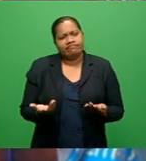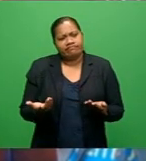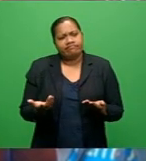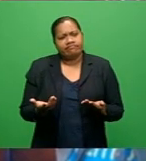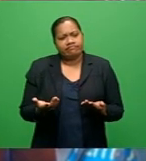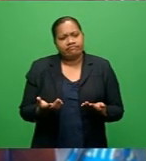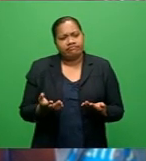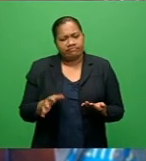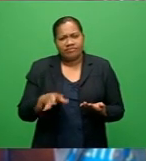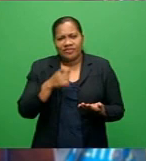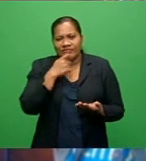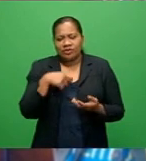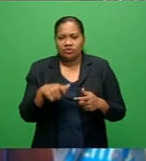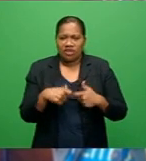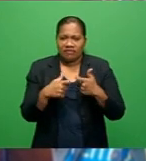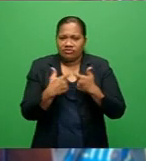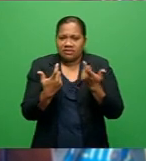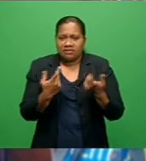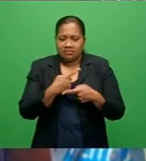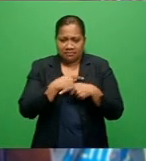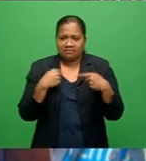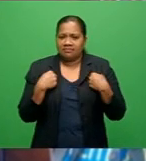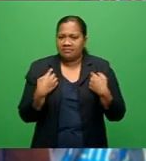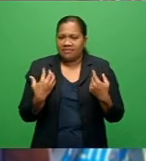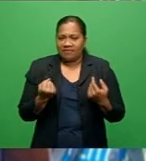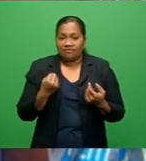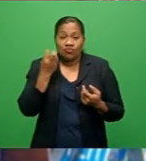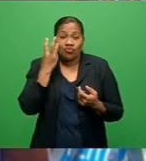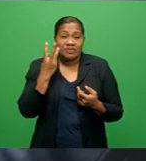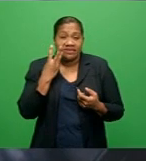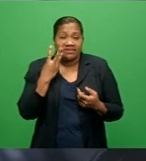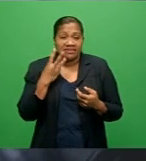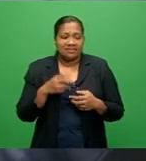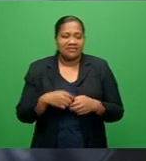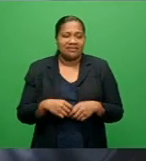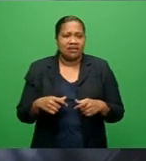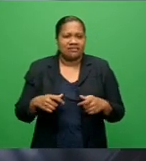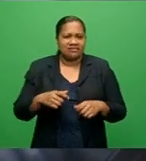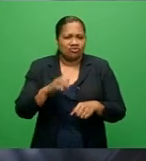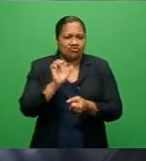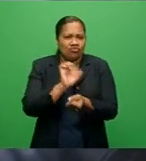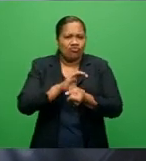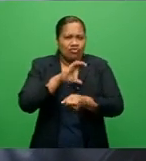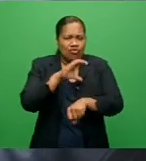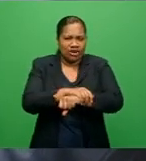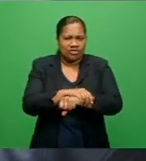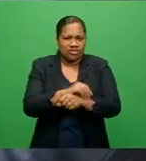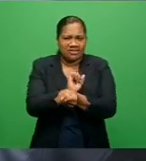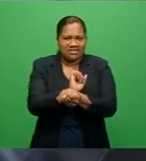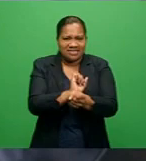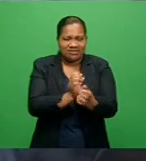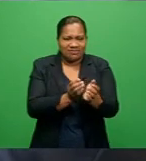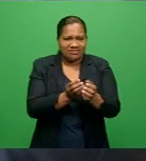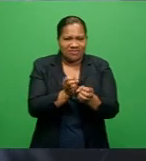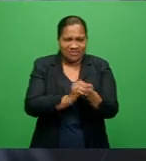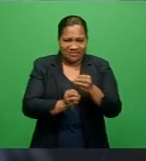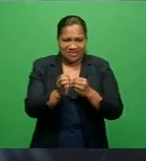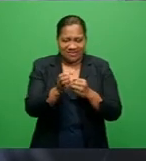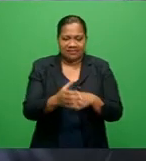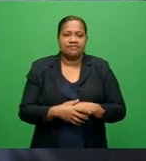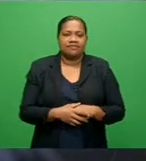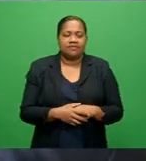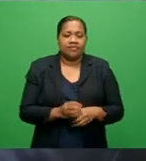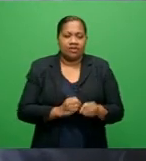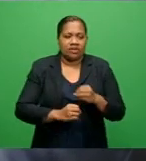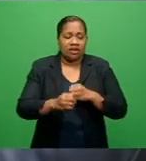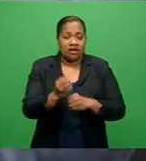few challenges that we as women correction officers. Being second in command at the Women's Correction Centre has helped